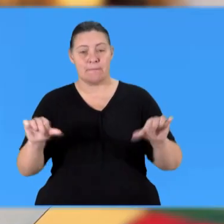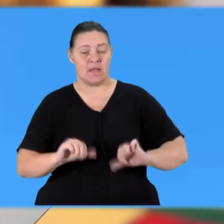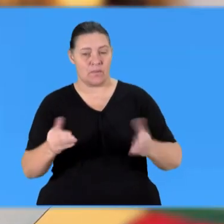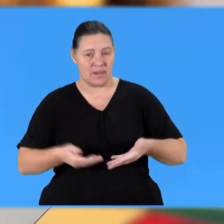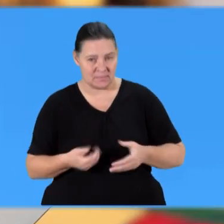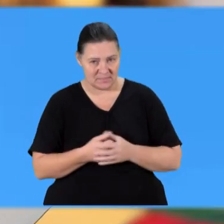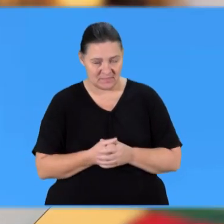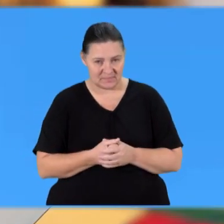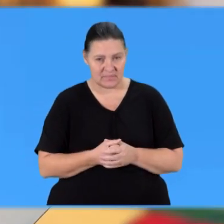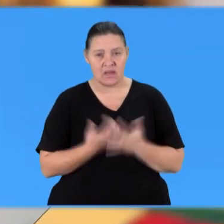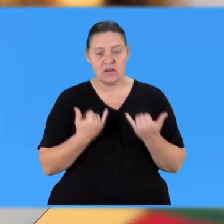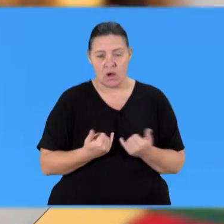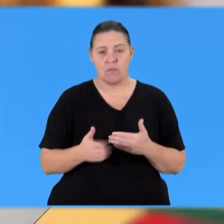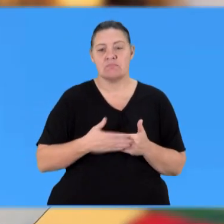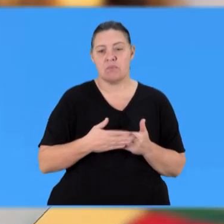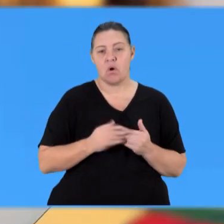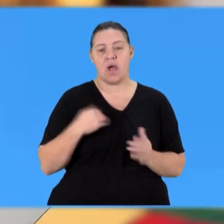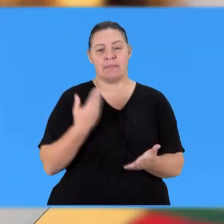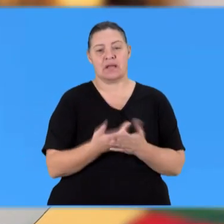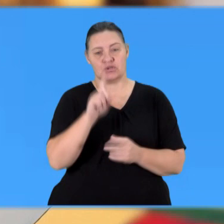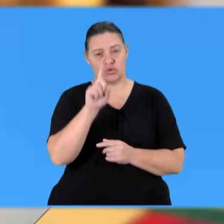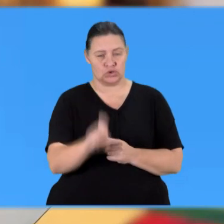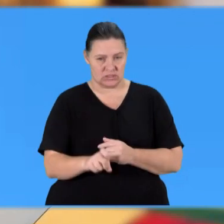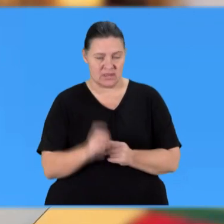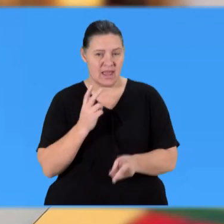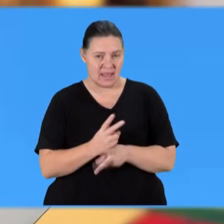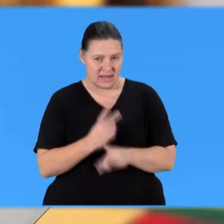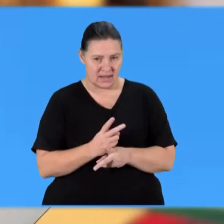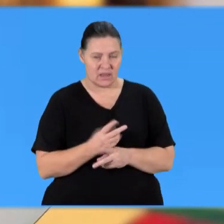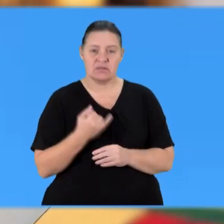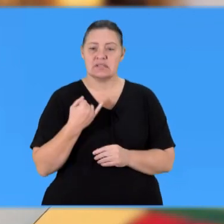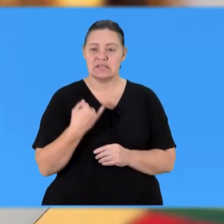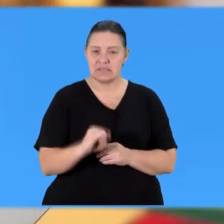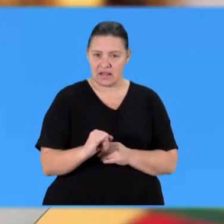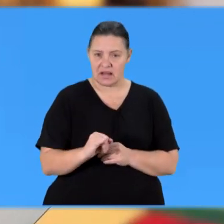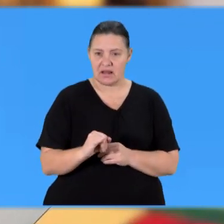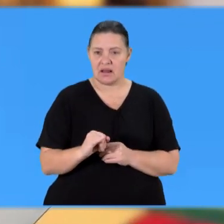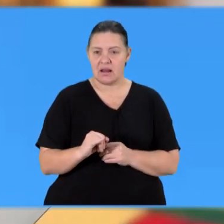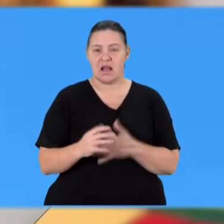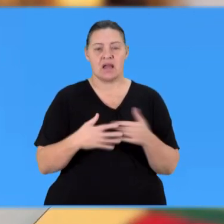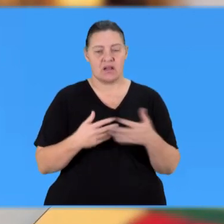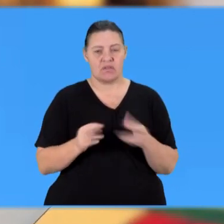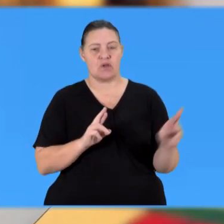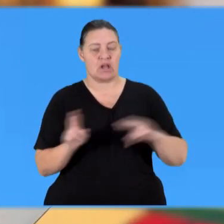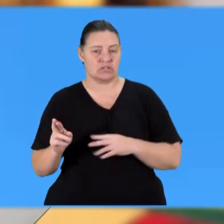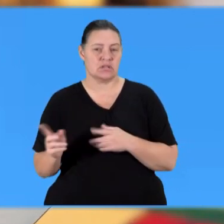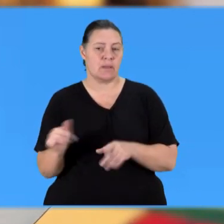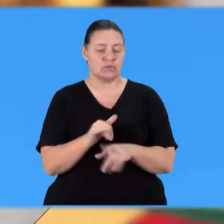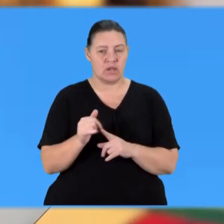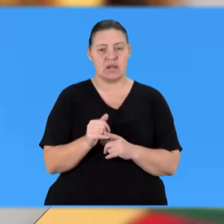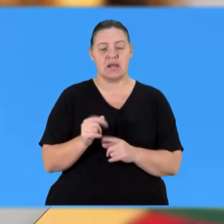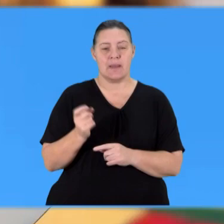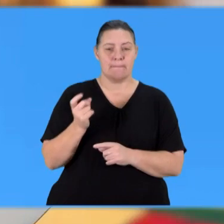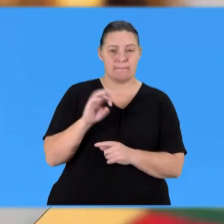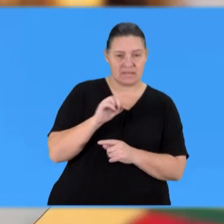Welcome back from an ad break, learners. So now we're going to do the application questions again. They are still in dealing with the reactions between the metals